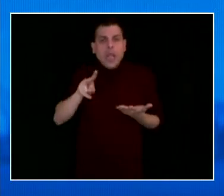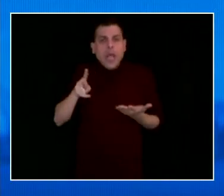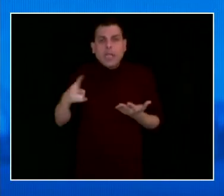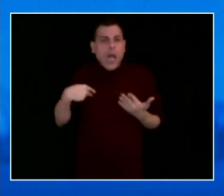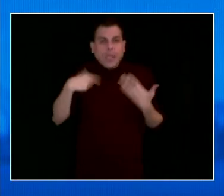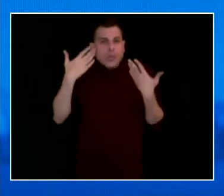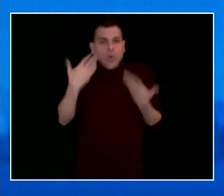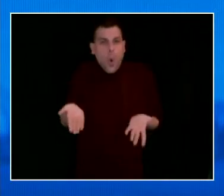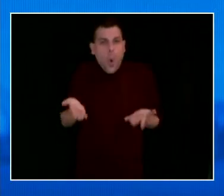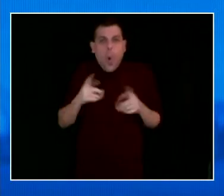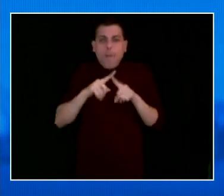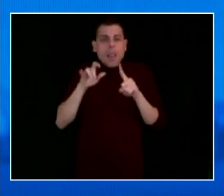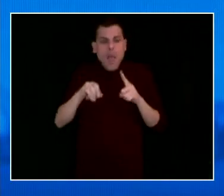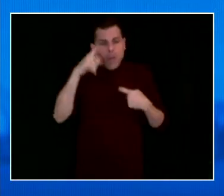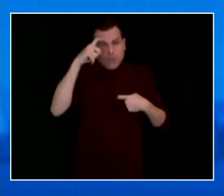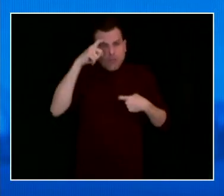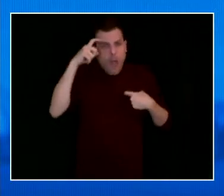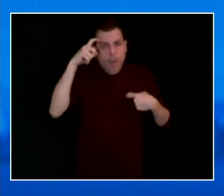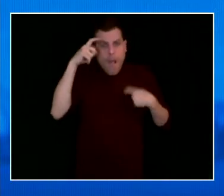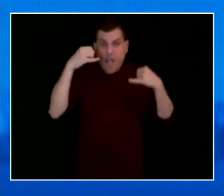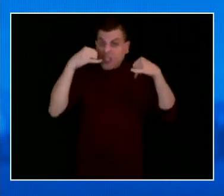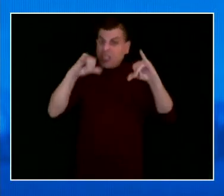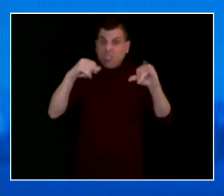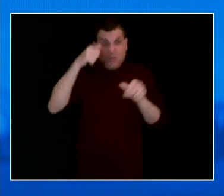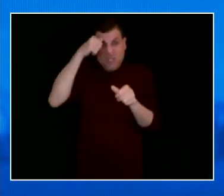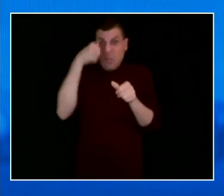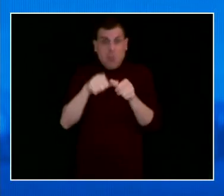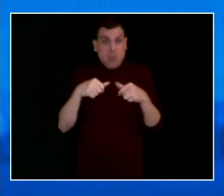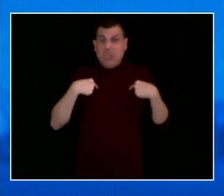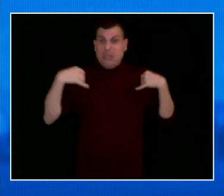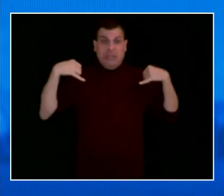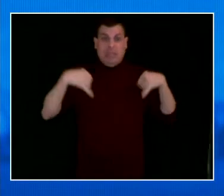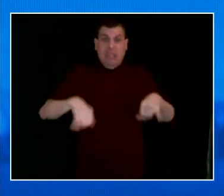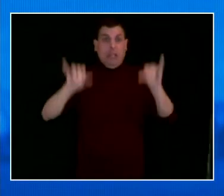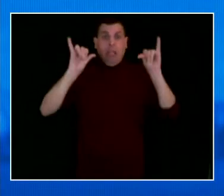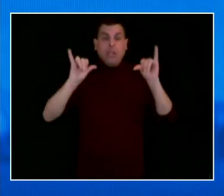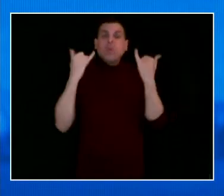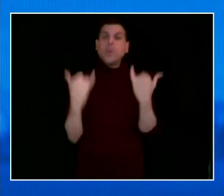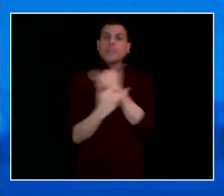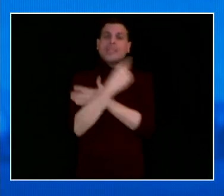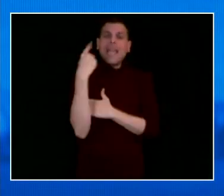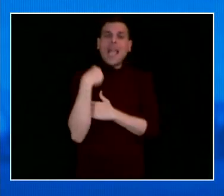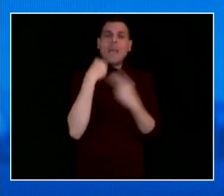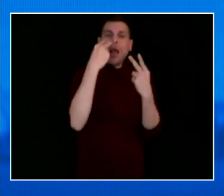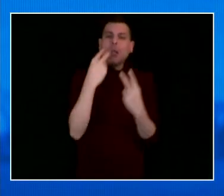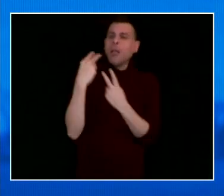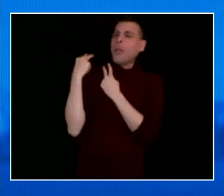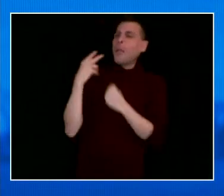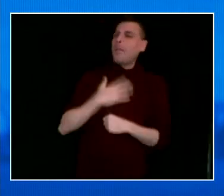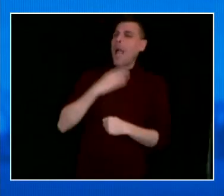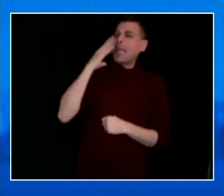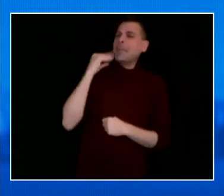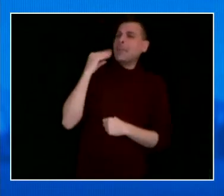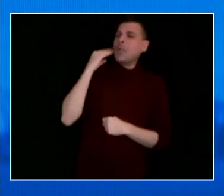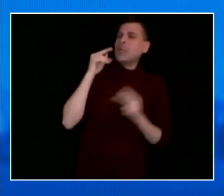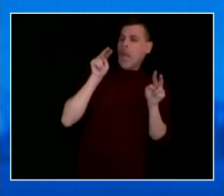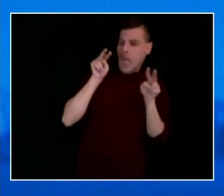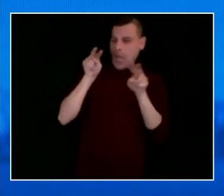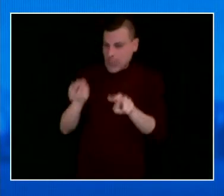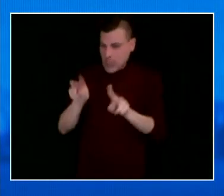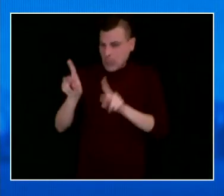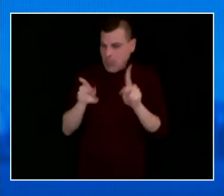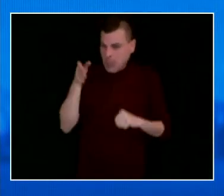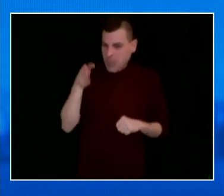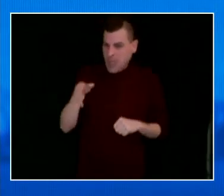when I go up to Department of Corrections and I talk to those young people and I find out almost 30% have a learning